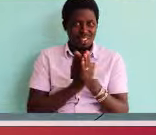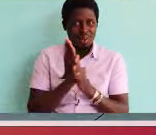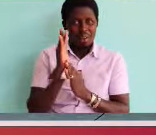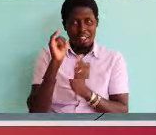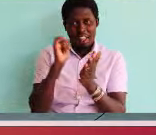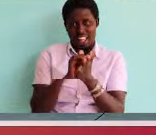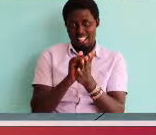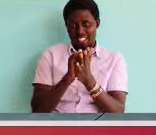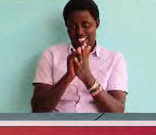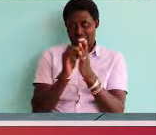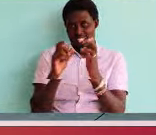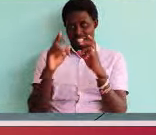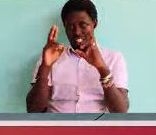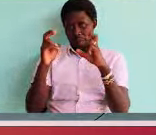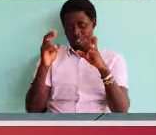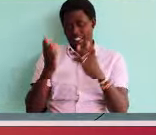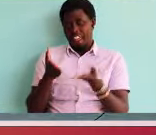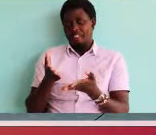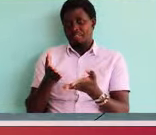text.